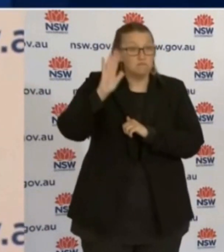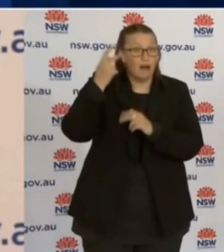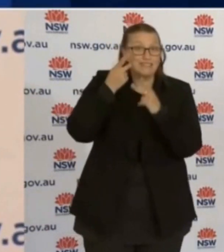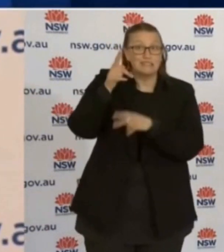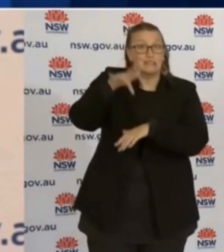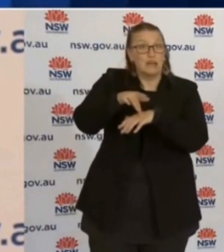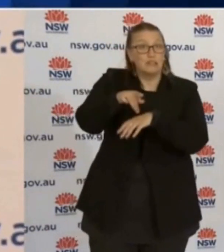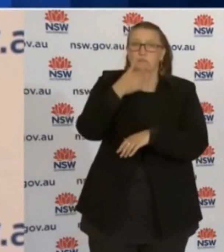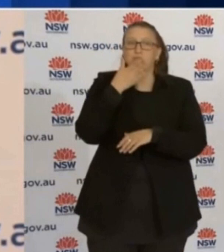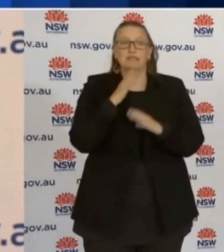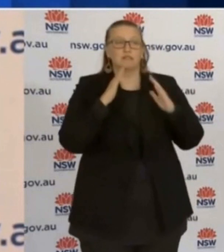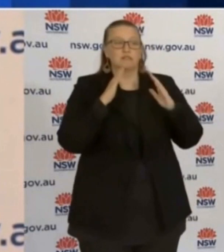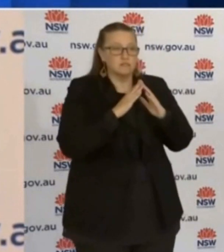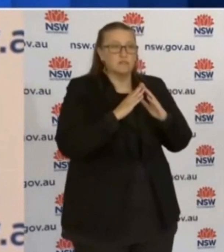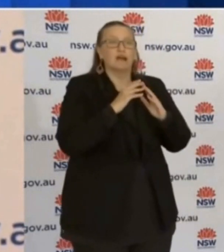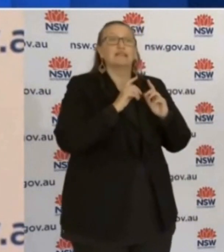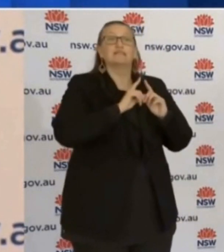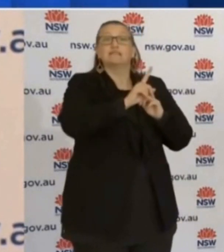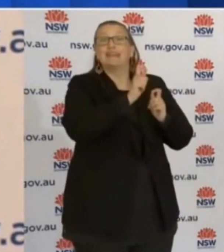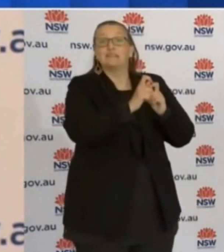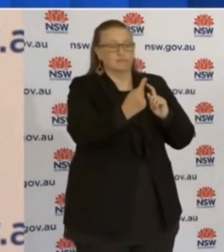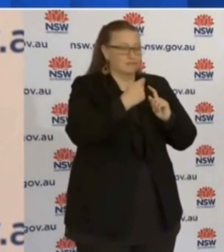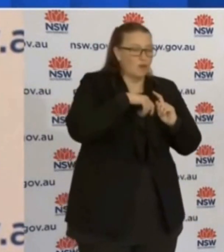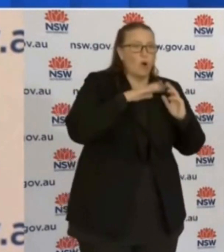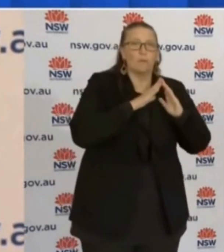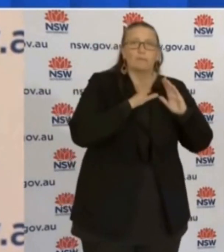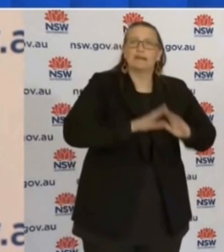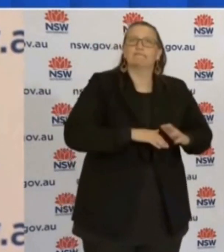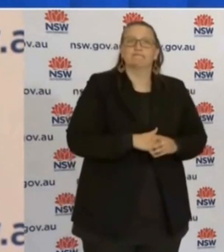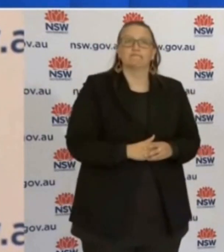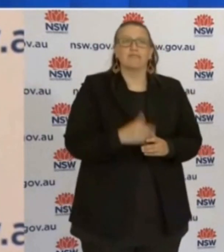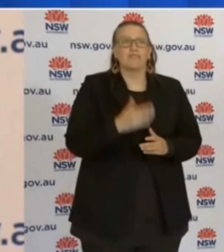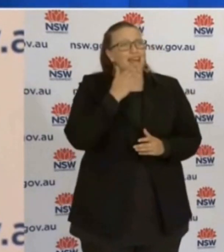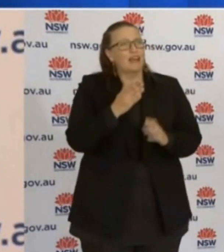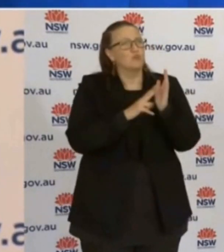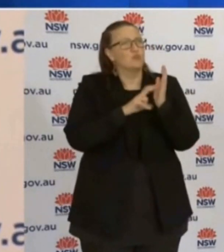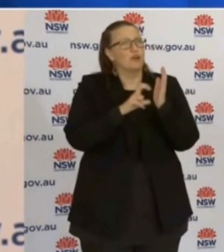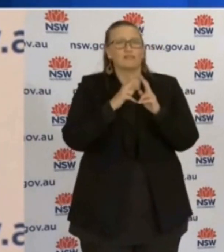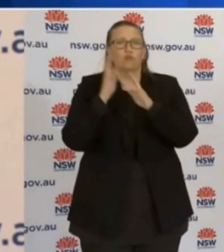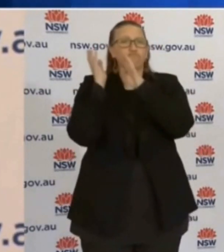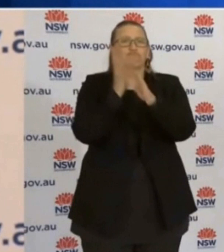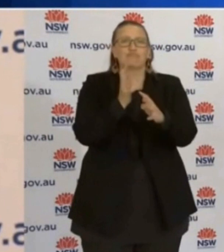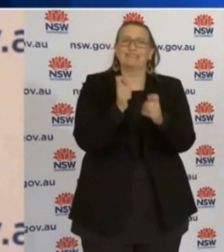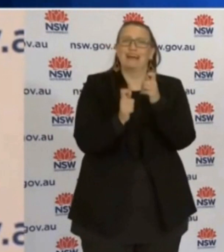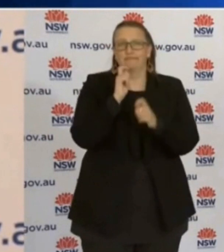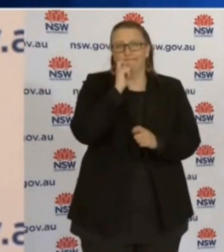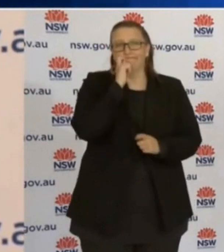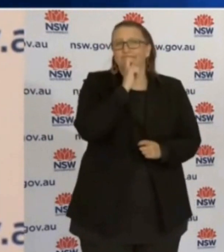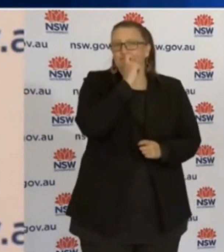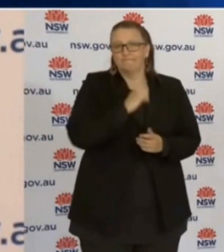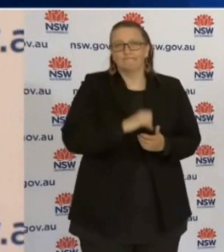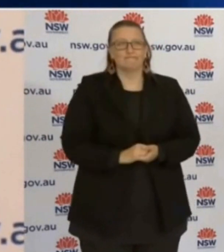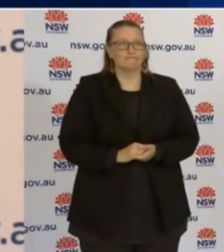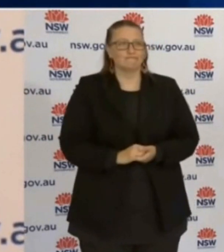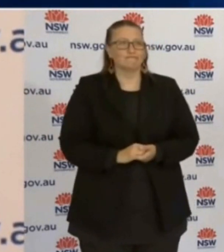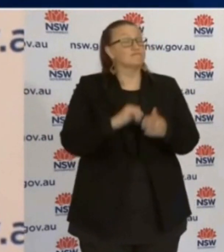community for coming out for testing in such high numbers. I do just want to also mention that we have had a confirmed case